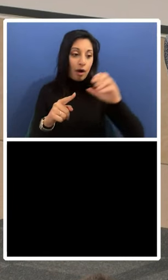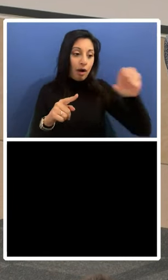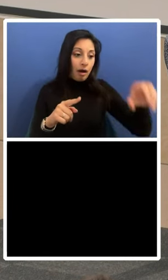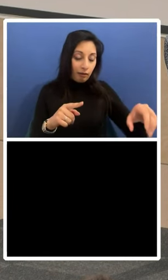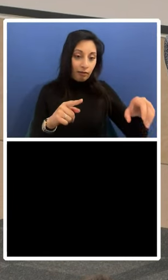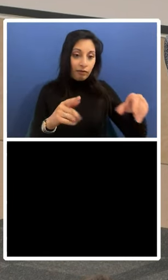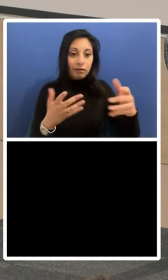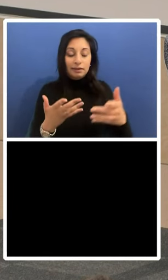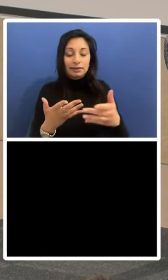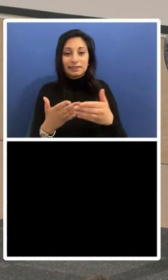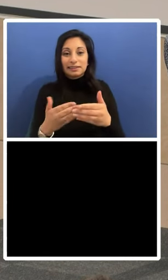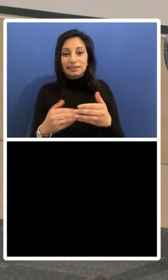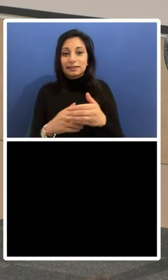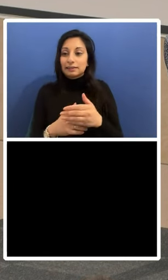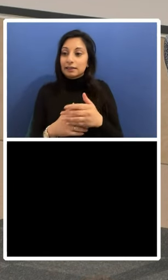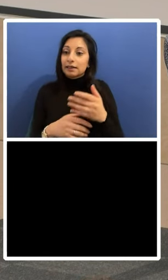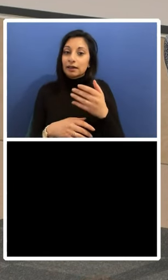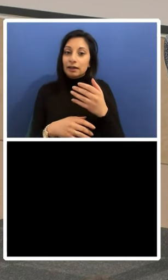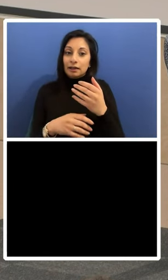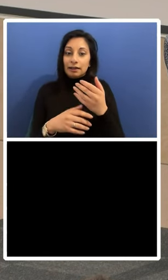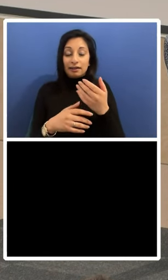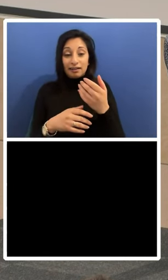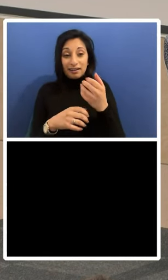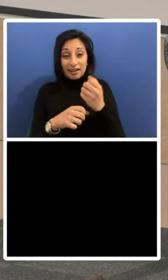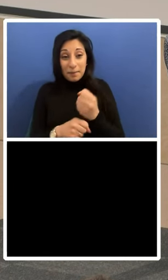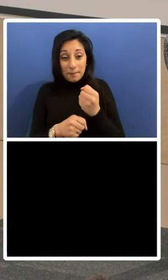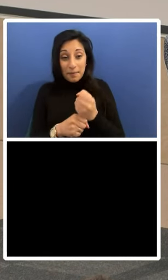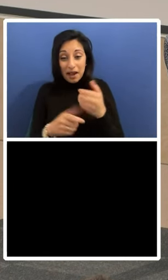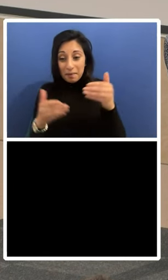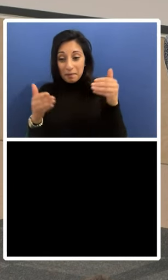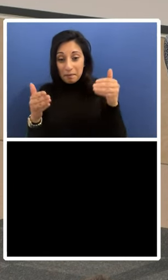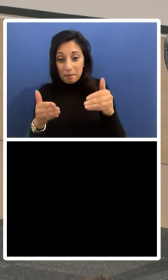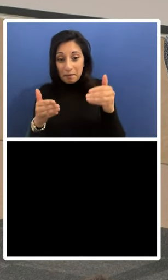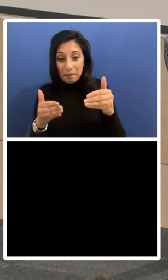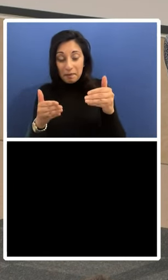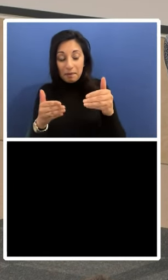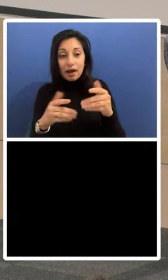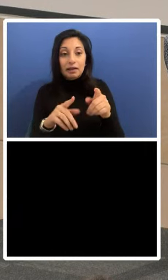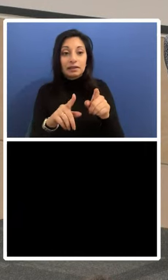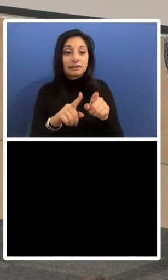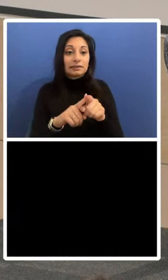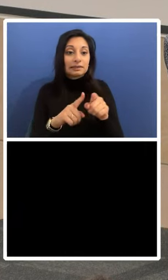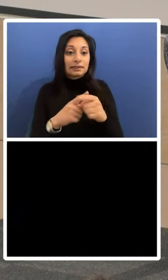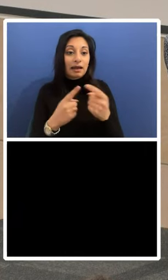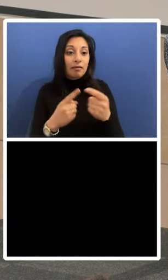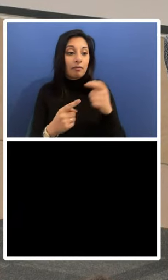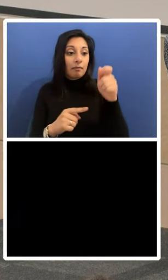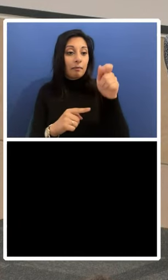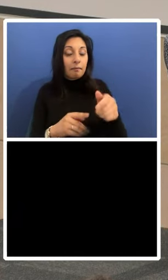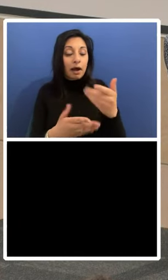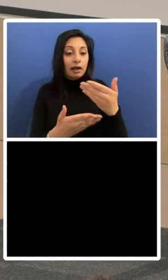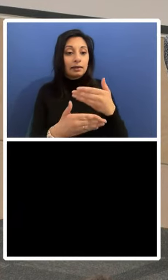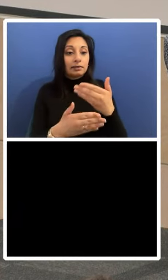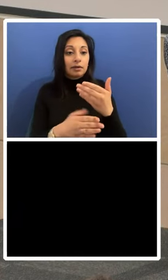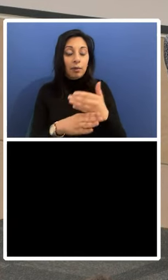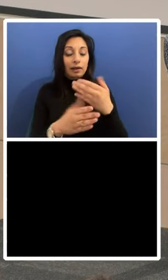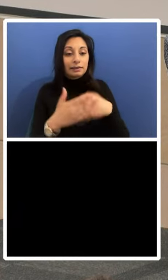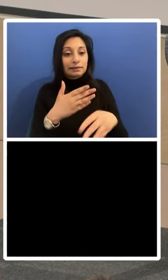the campaign. There are people such as Aaron Advani, who we work with, he's an economist at work, that look a lot more at the design of the systems, and there's people here who look at these things as